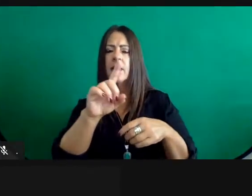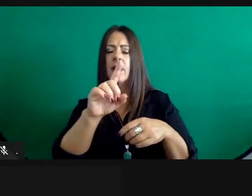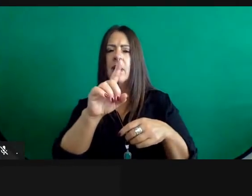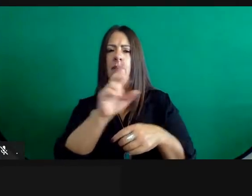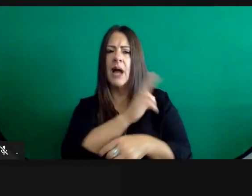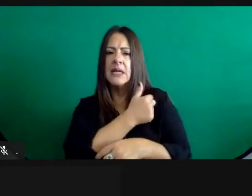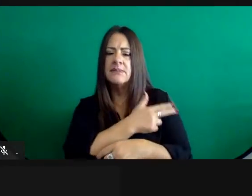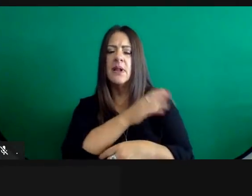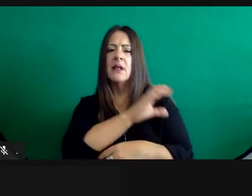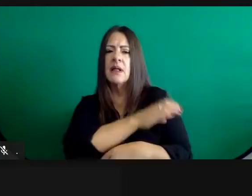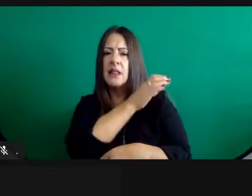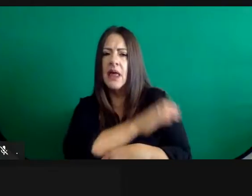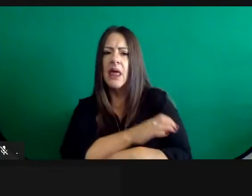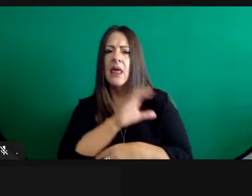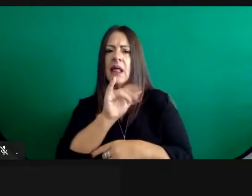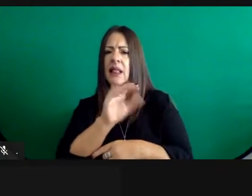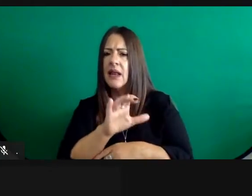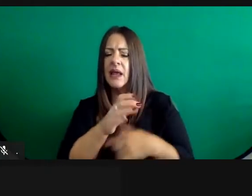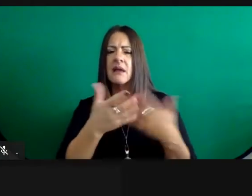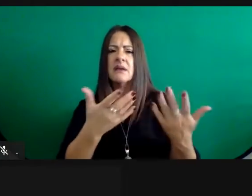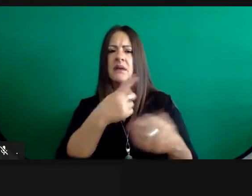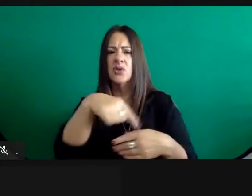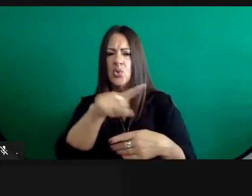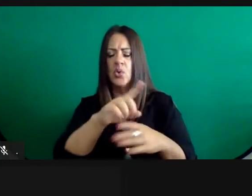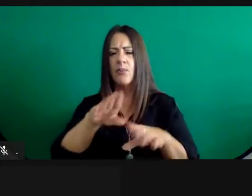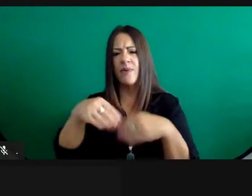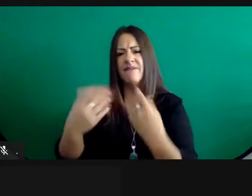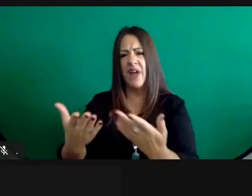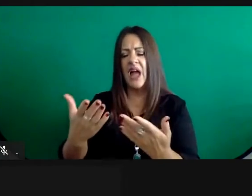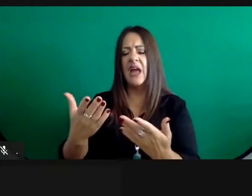place opportunities for frontline staff that